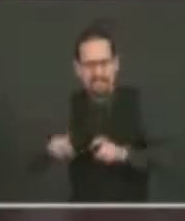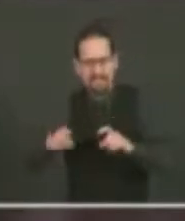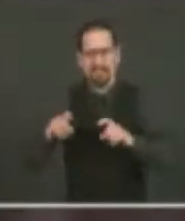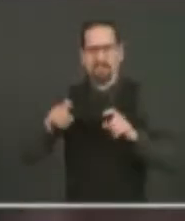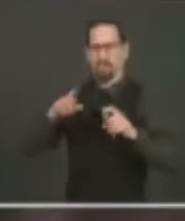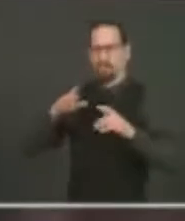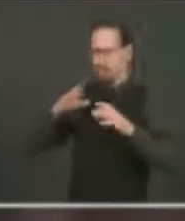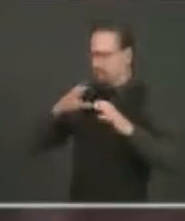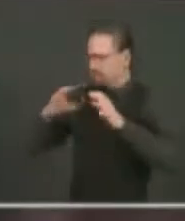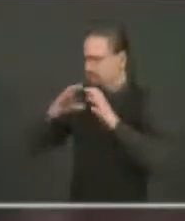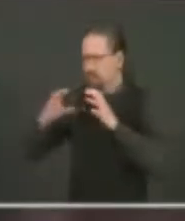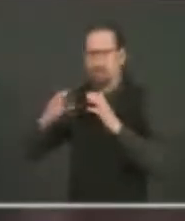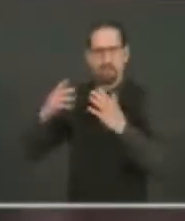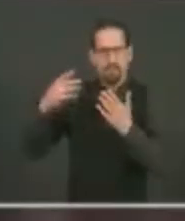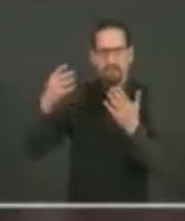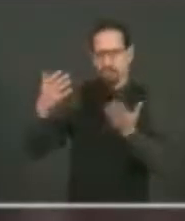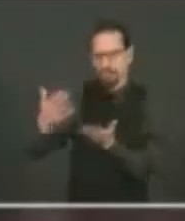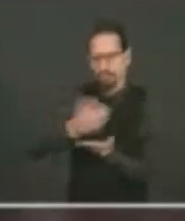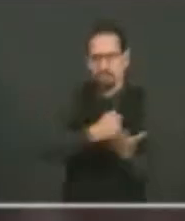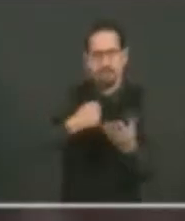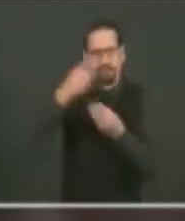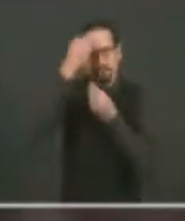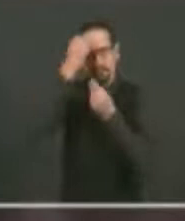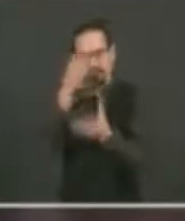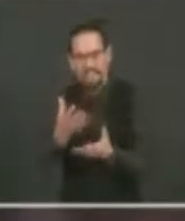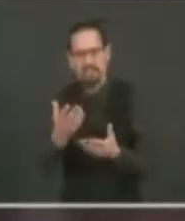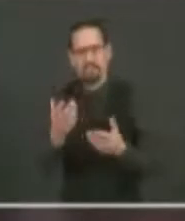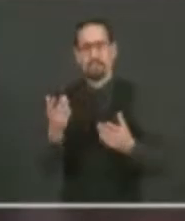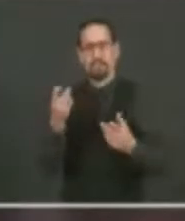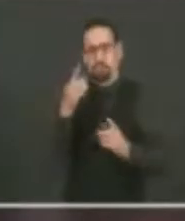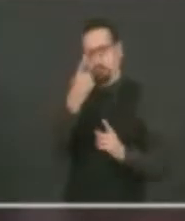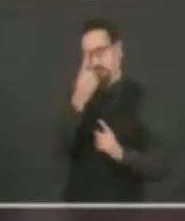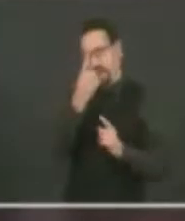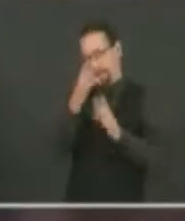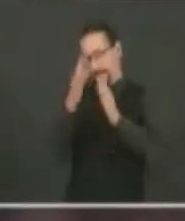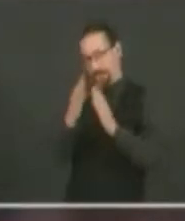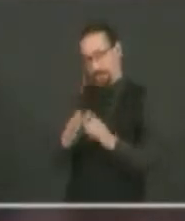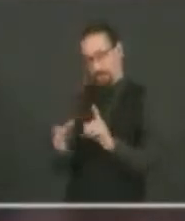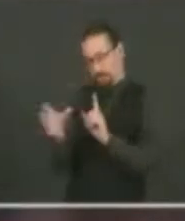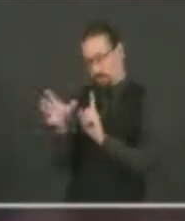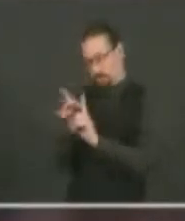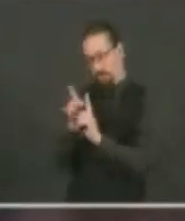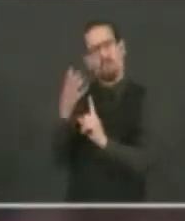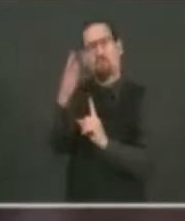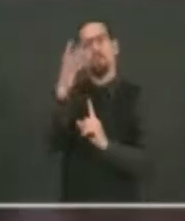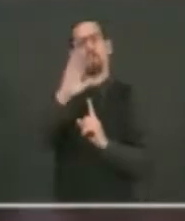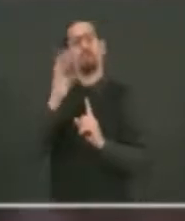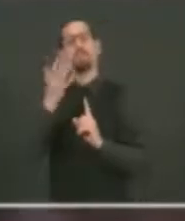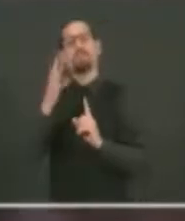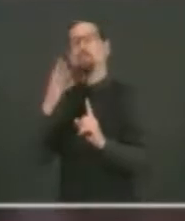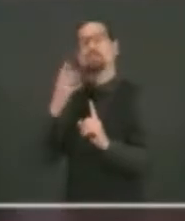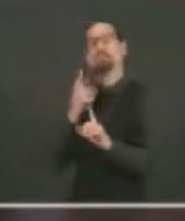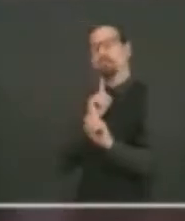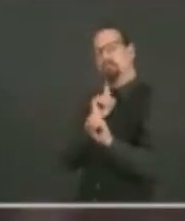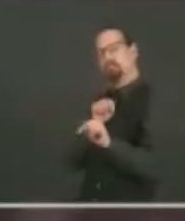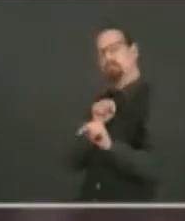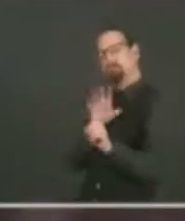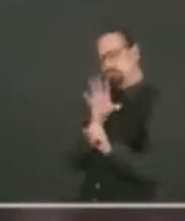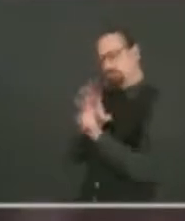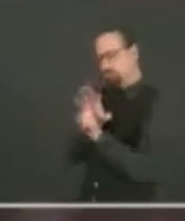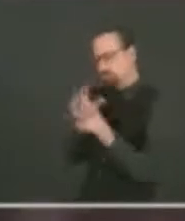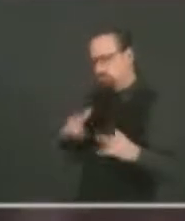tracing around each of these cases. The 33 cases that we have seen in the in-person